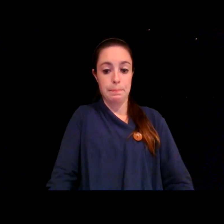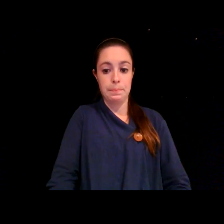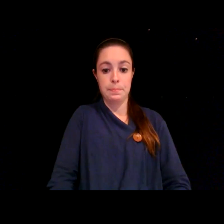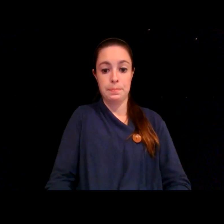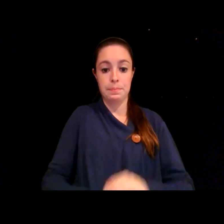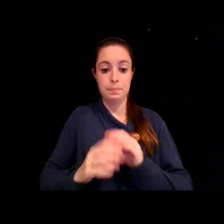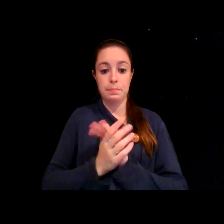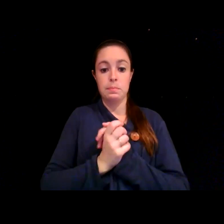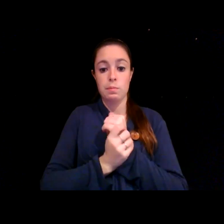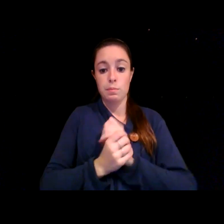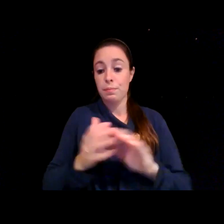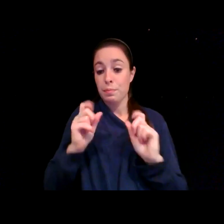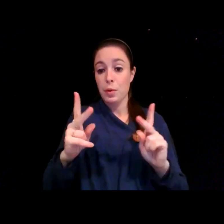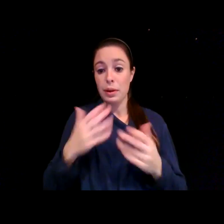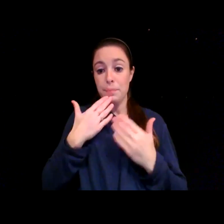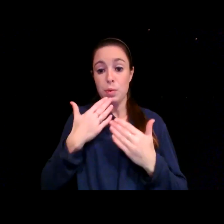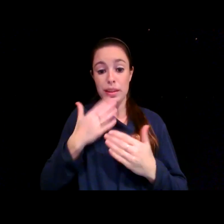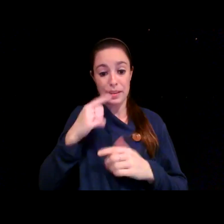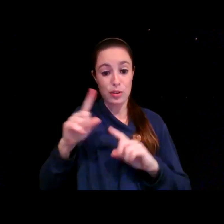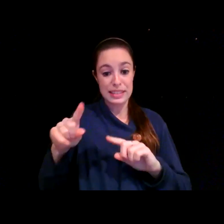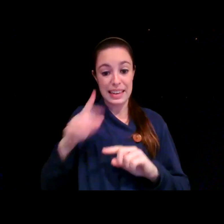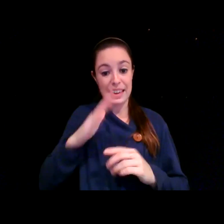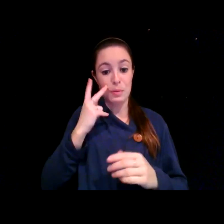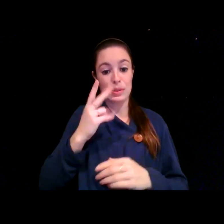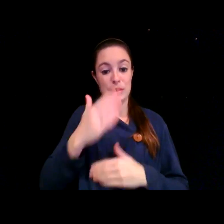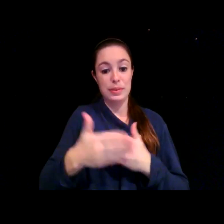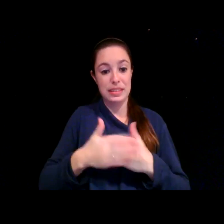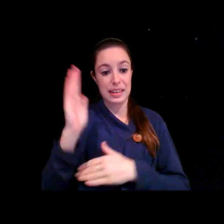Okay, well, thank you for attending, and we'll hope to see you at the next